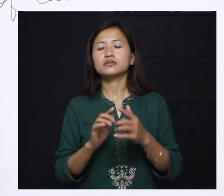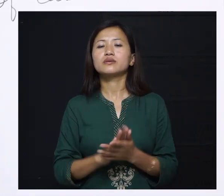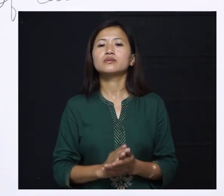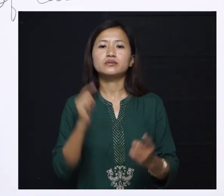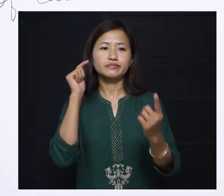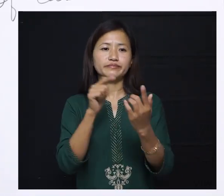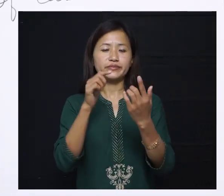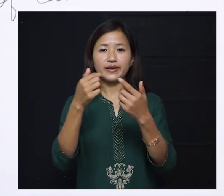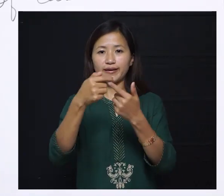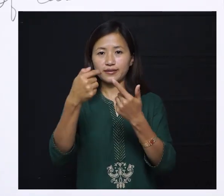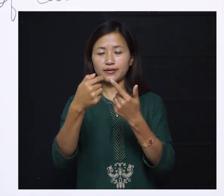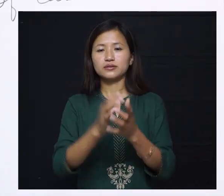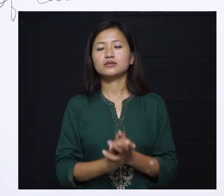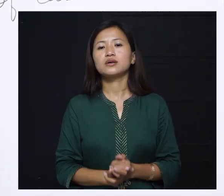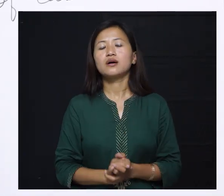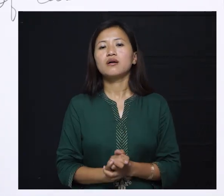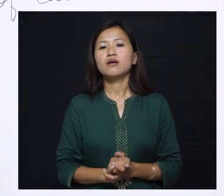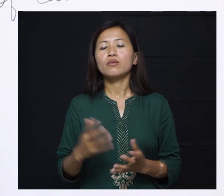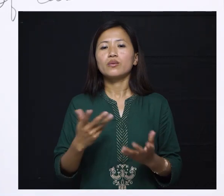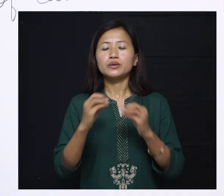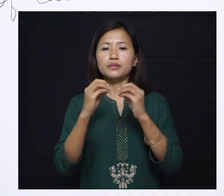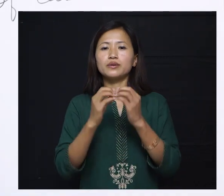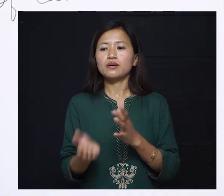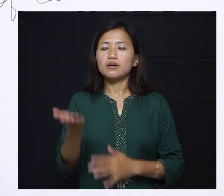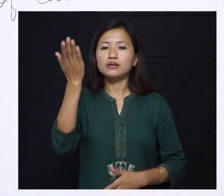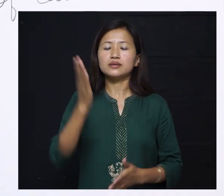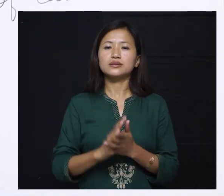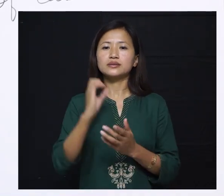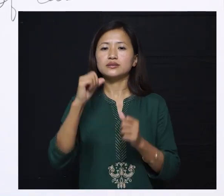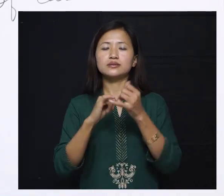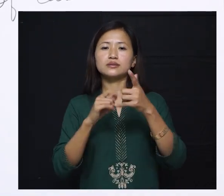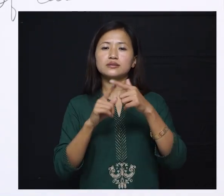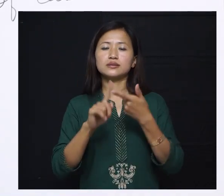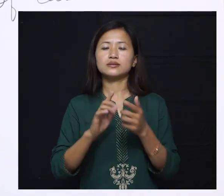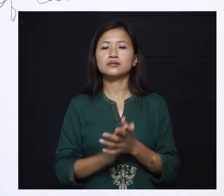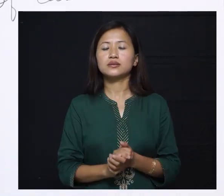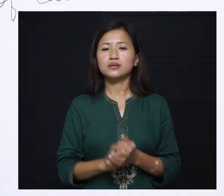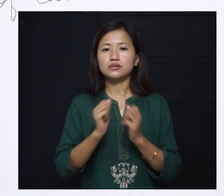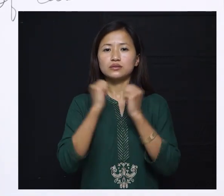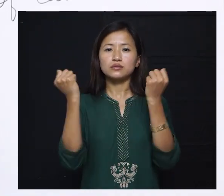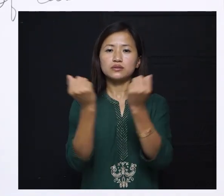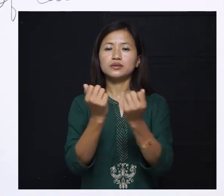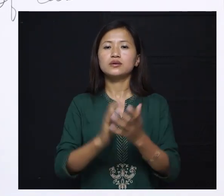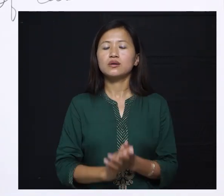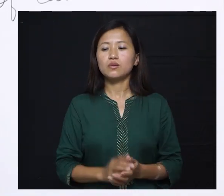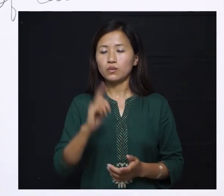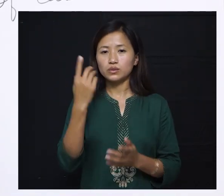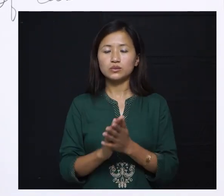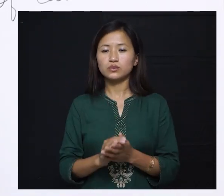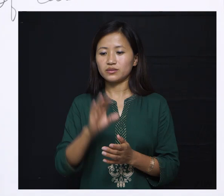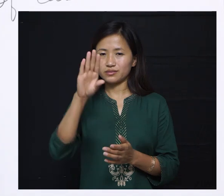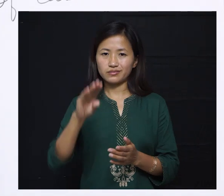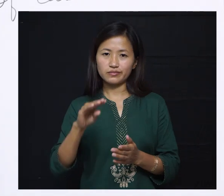distinctions. Like I mentioned, that the Brahmins were considered as the highest class in the society. So the ones who are in the lowest